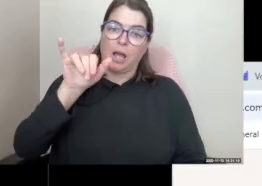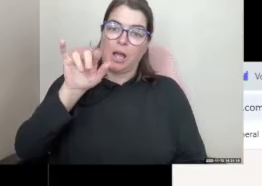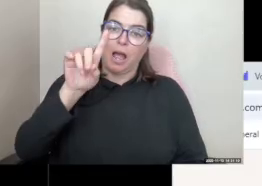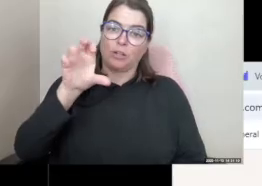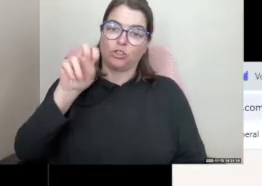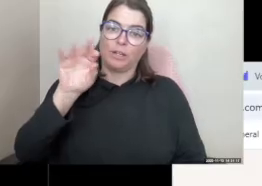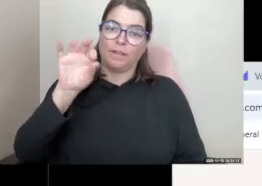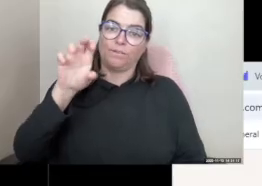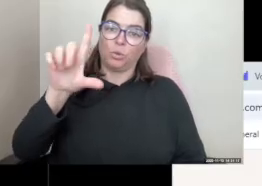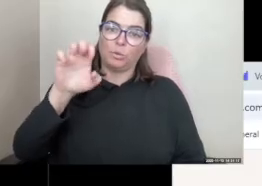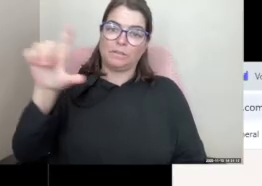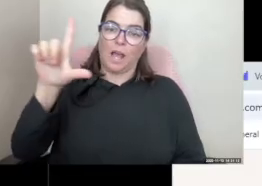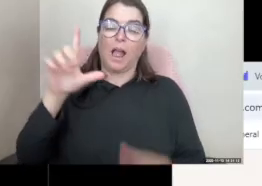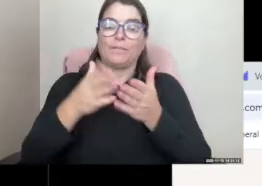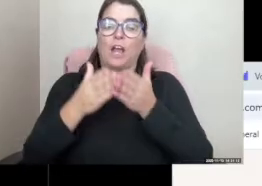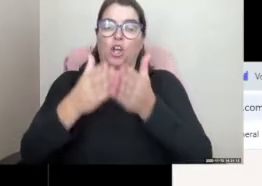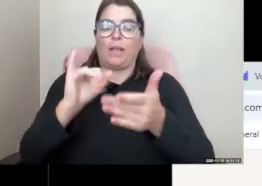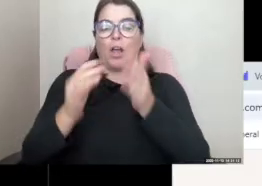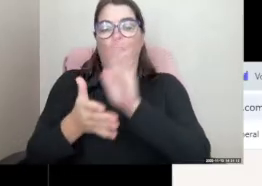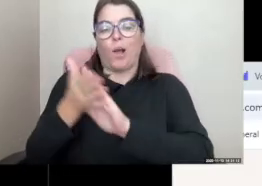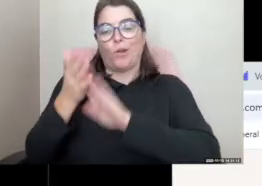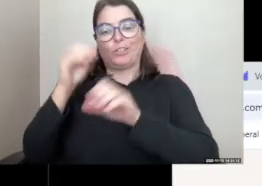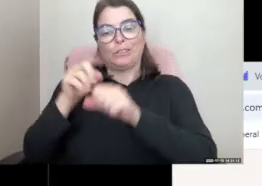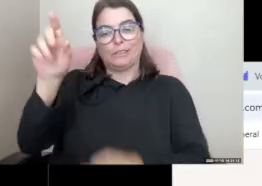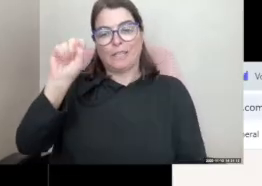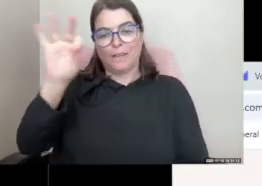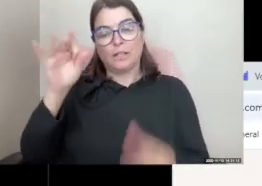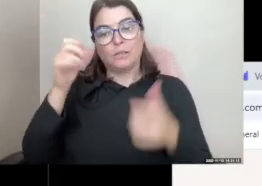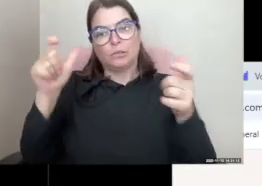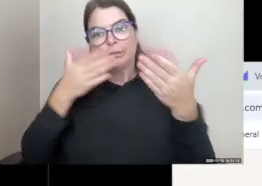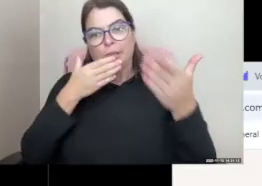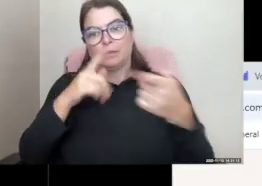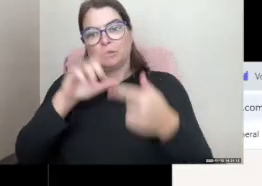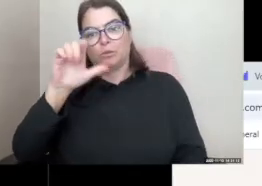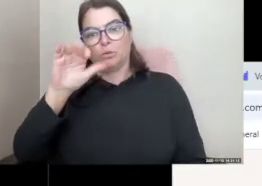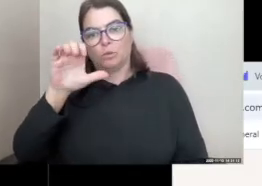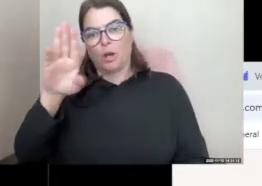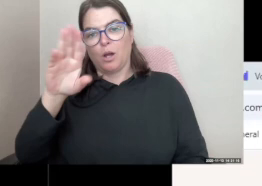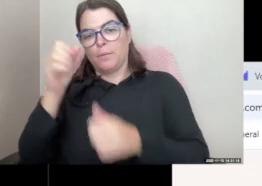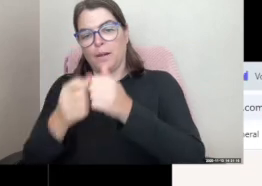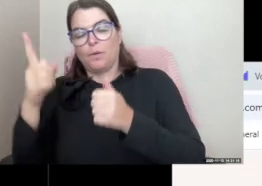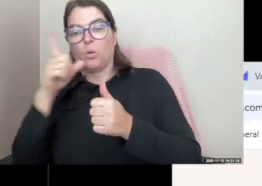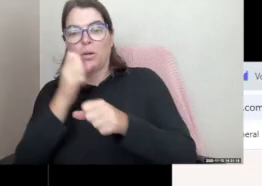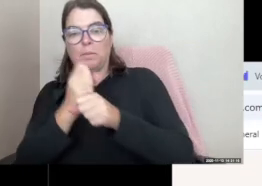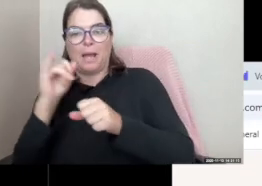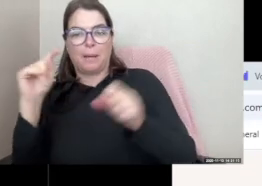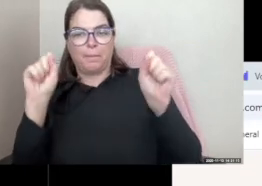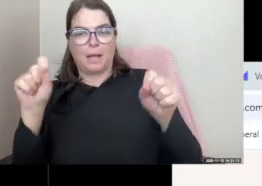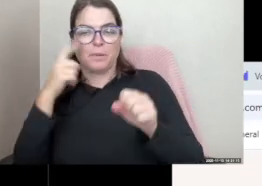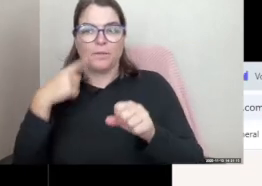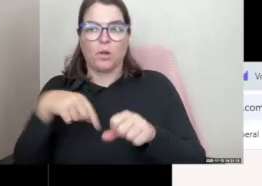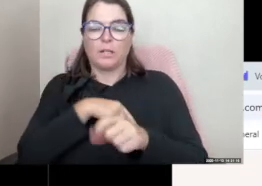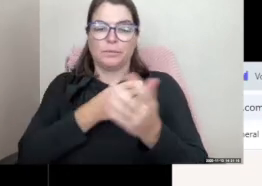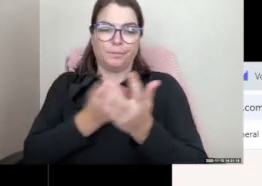we used our pre-SHIFT grant to develop a zero emission hydrogen fuel cell electric ferry